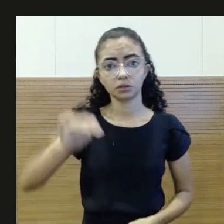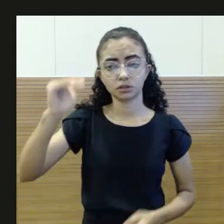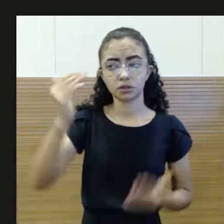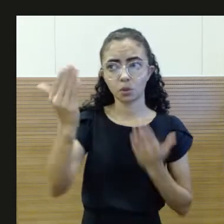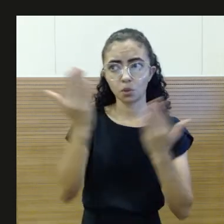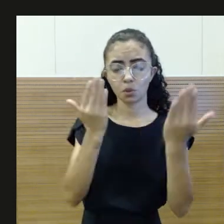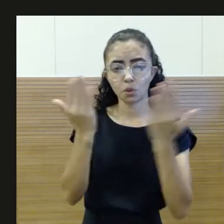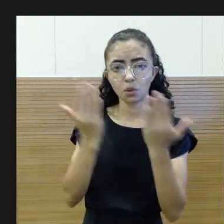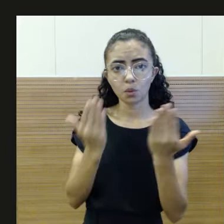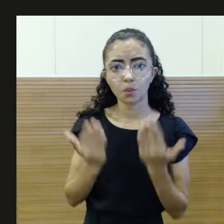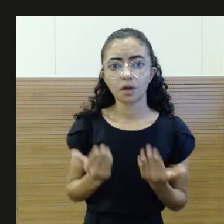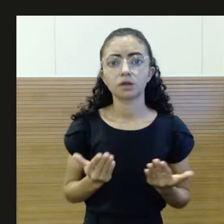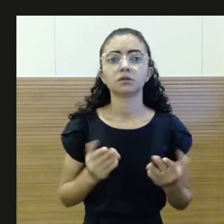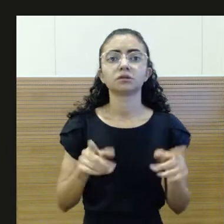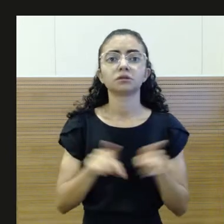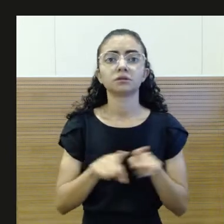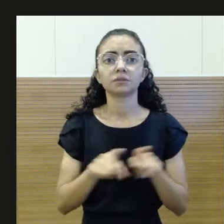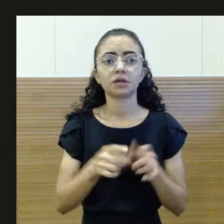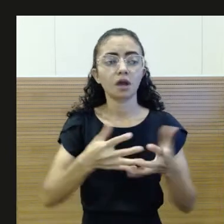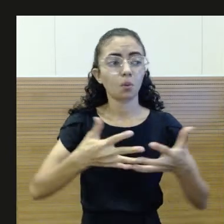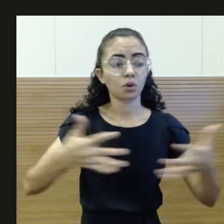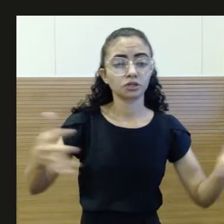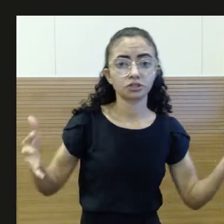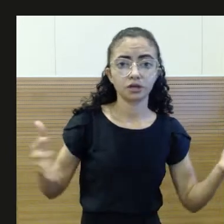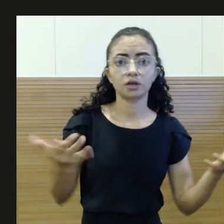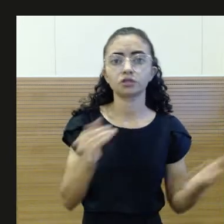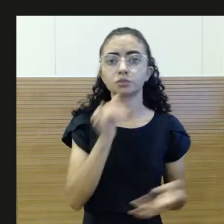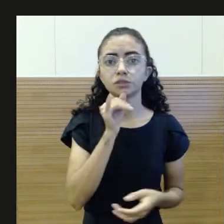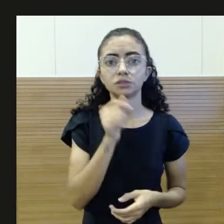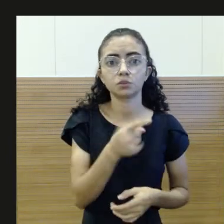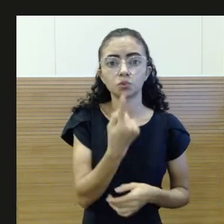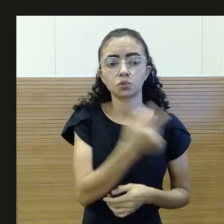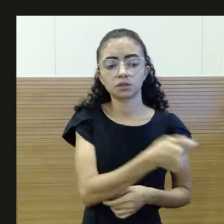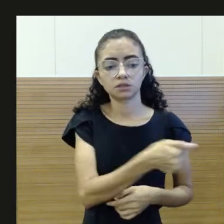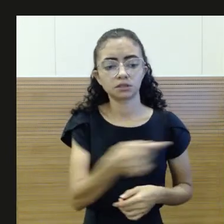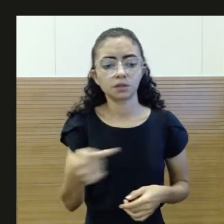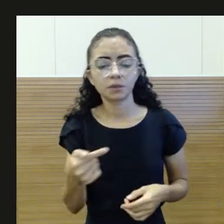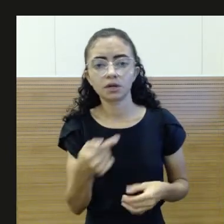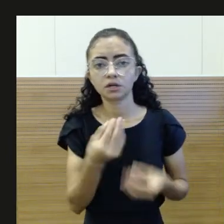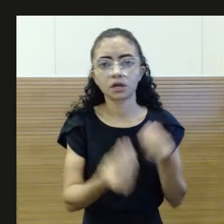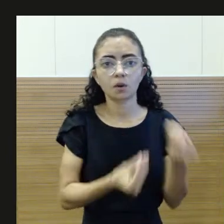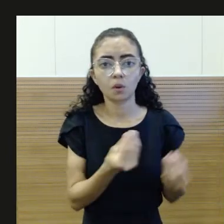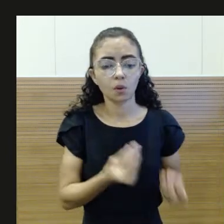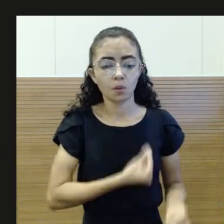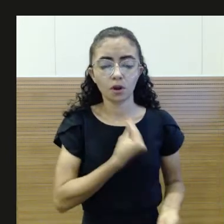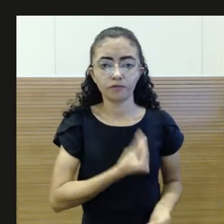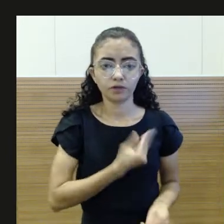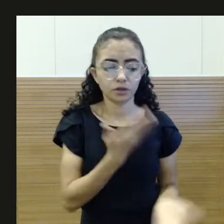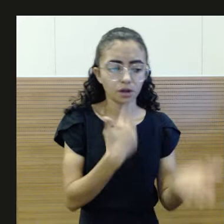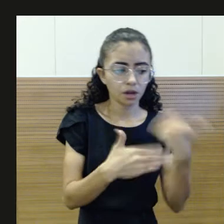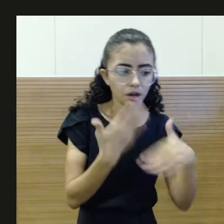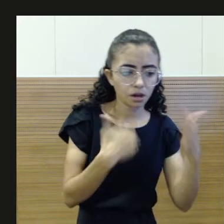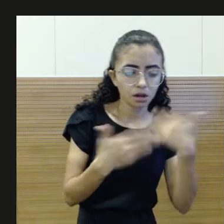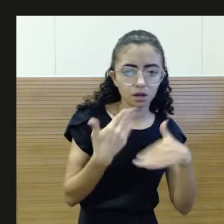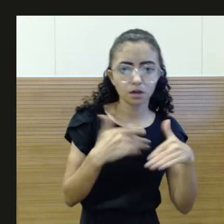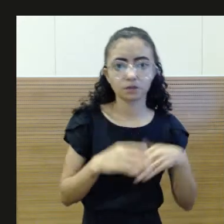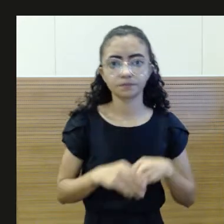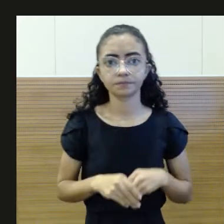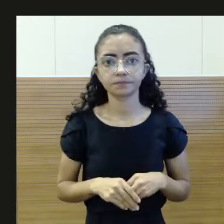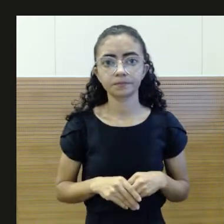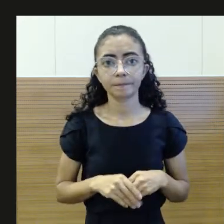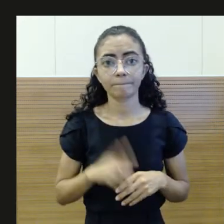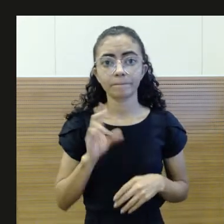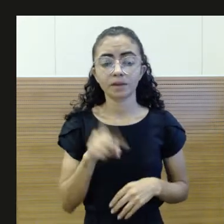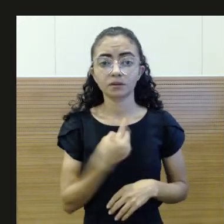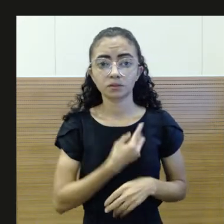more consumption, double the number of sugary beverages, snacks, and other fried